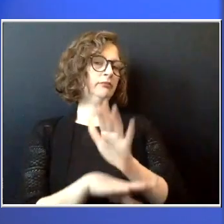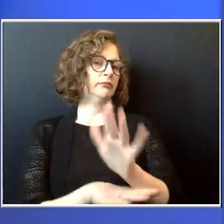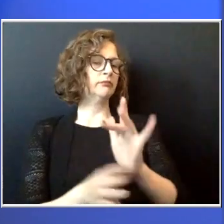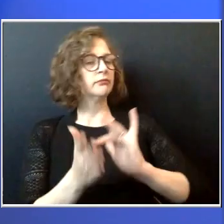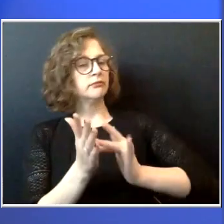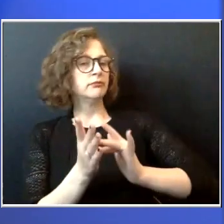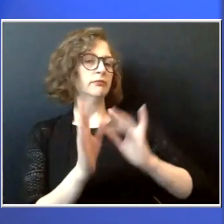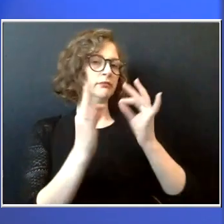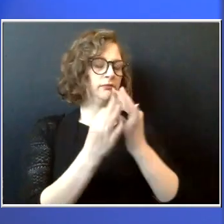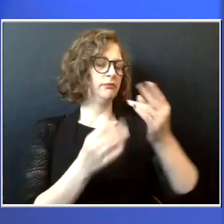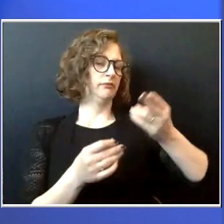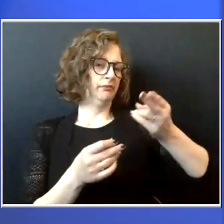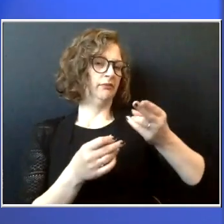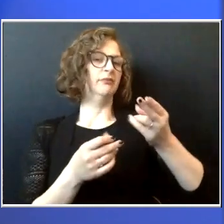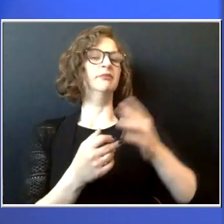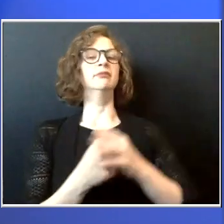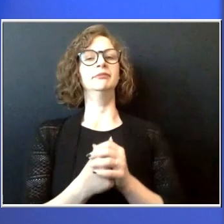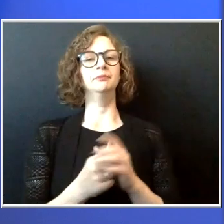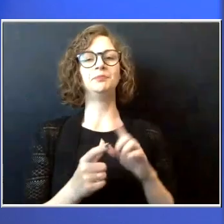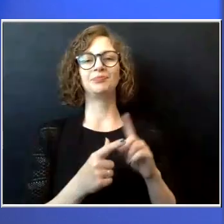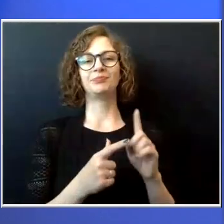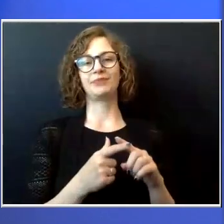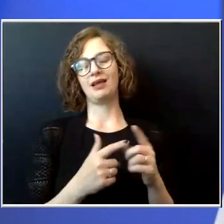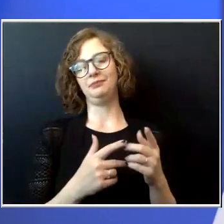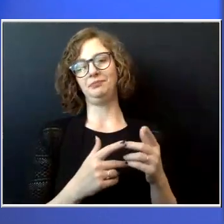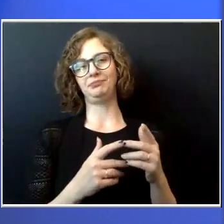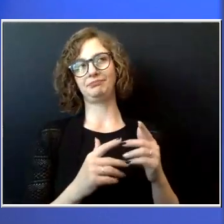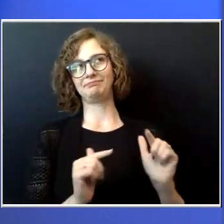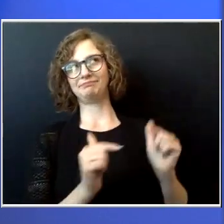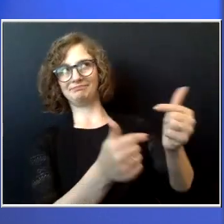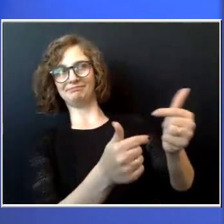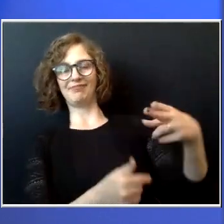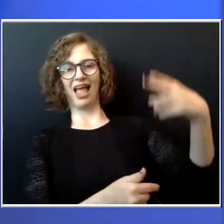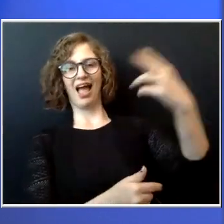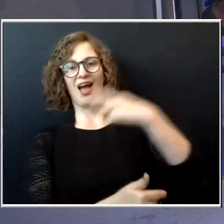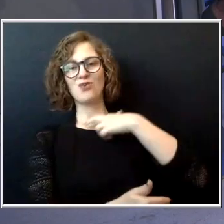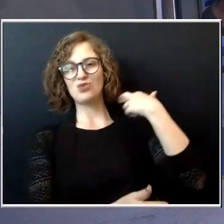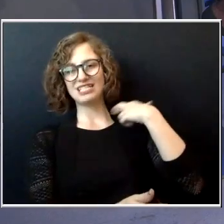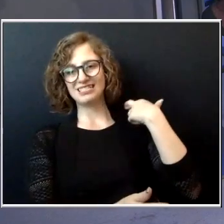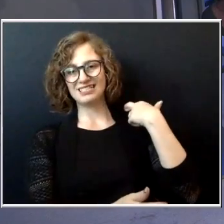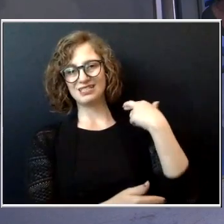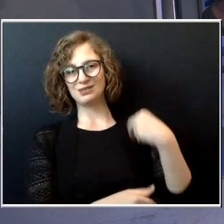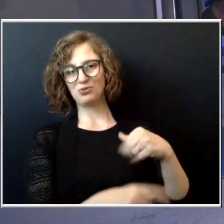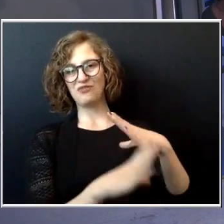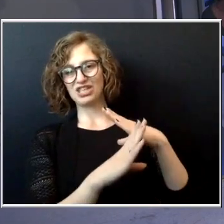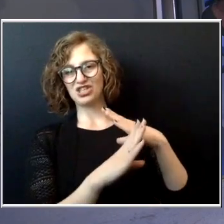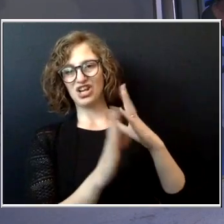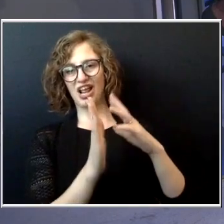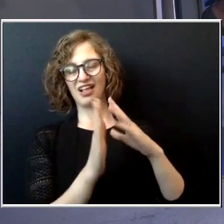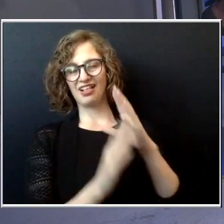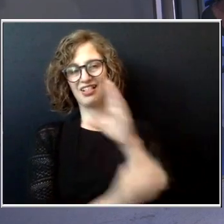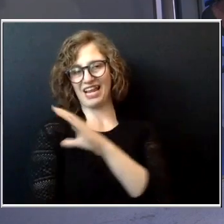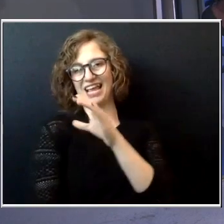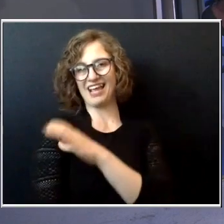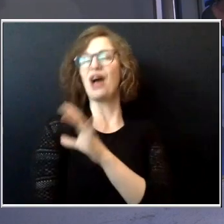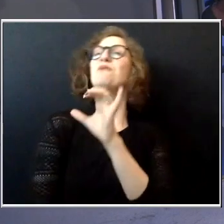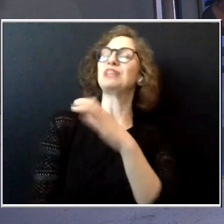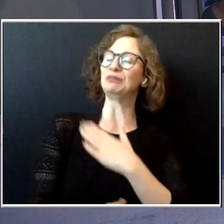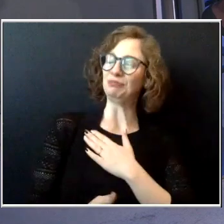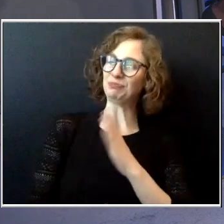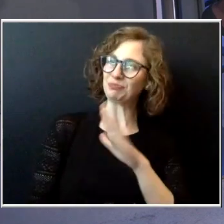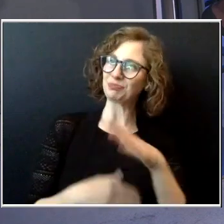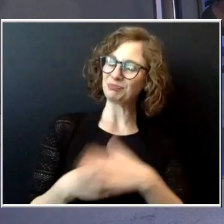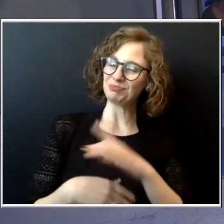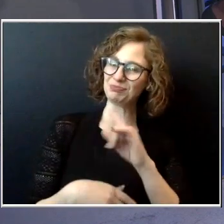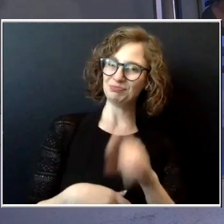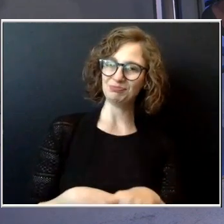then we turn over to the high-risk prevention clinic to... That was my next question. What's next? You find out one of these three options, and then